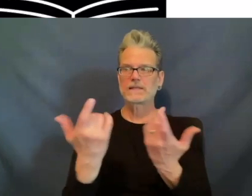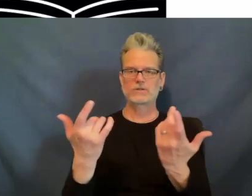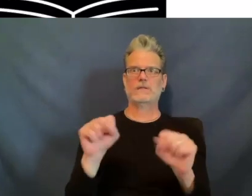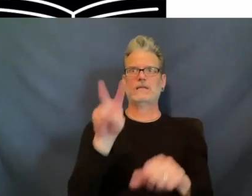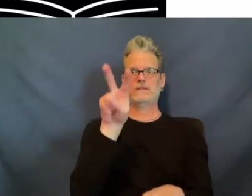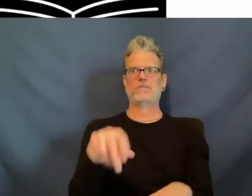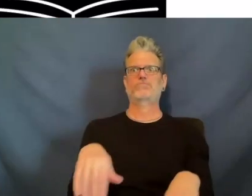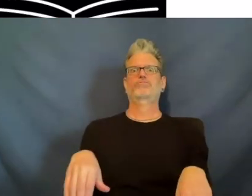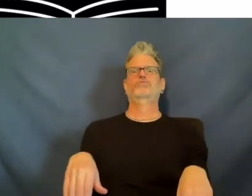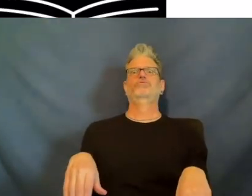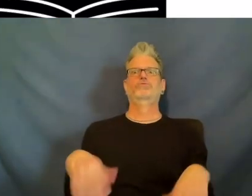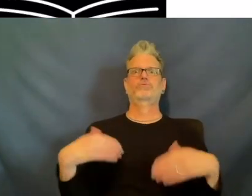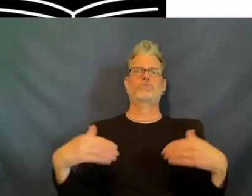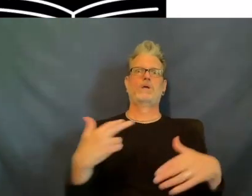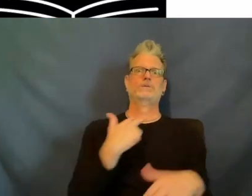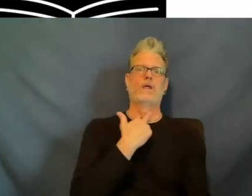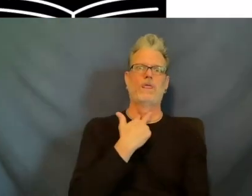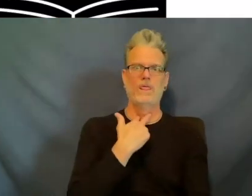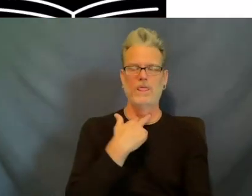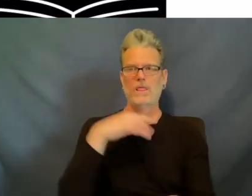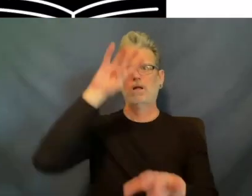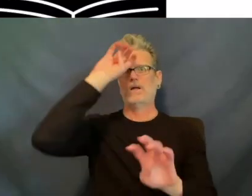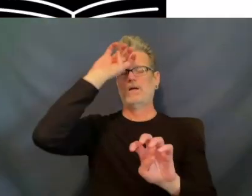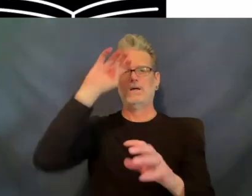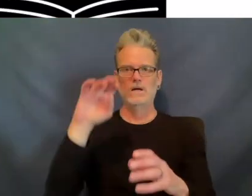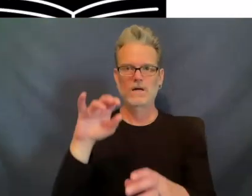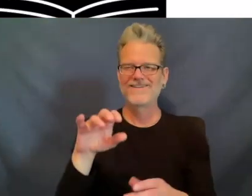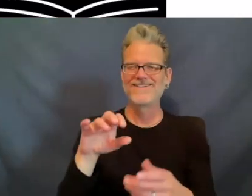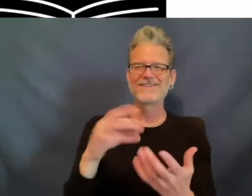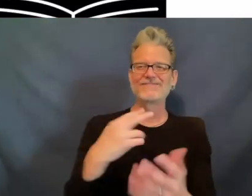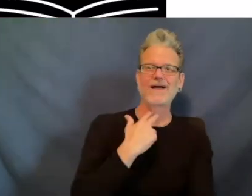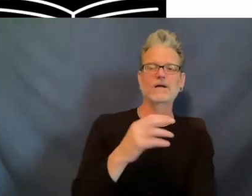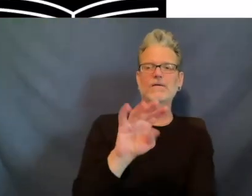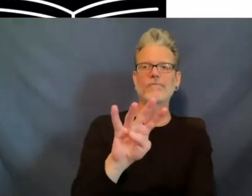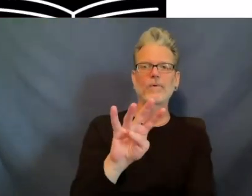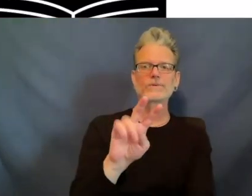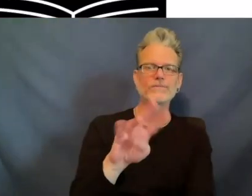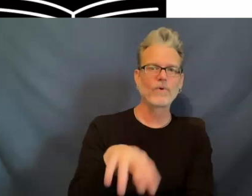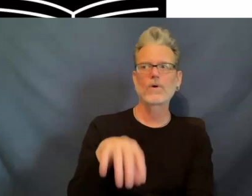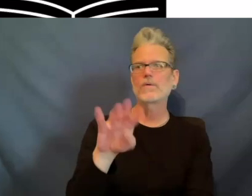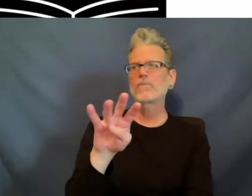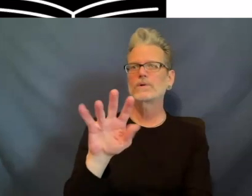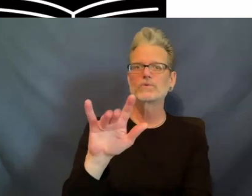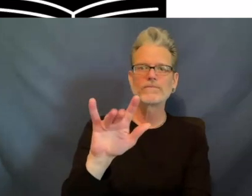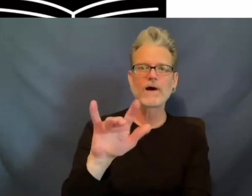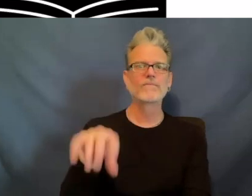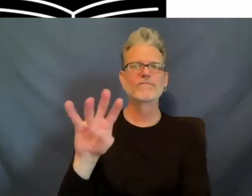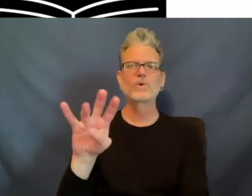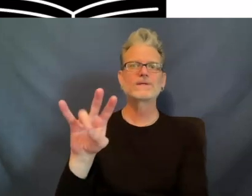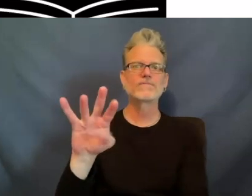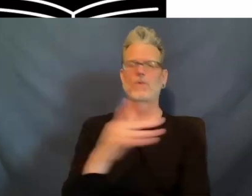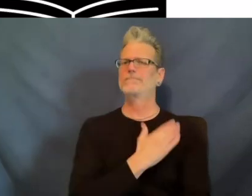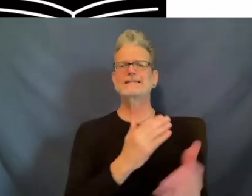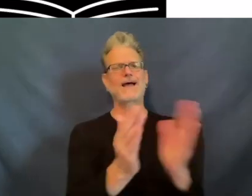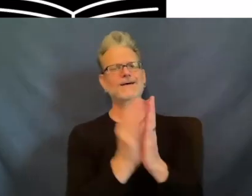if you find yourself feeling stuck on a 424, a 425, or a 270 form, don't hesitate to reach out for help. And that's where